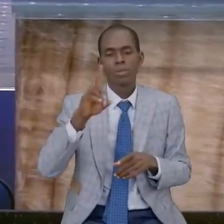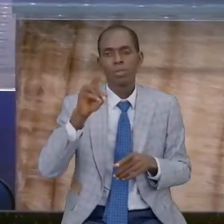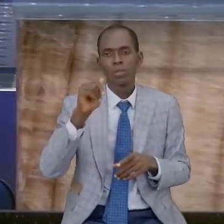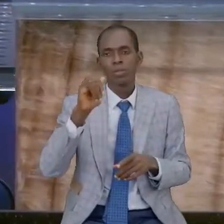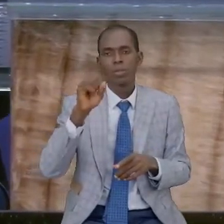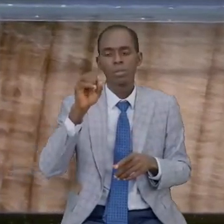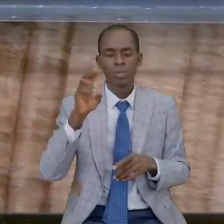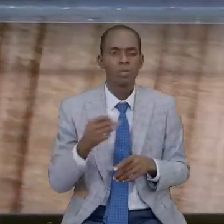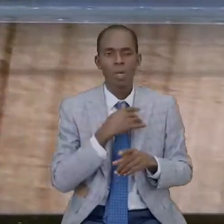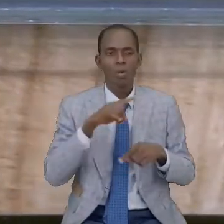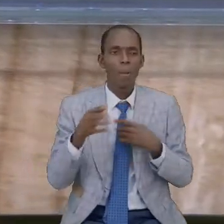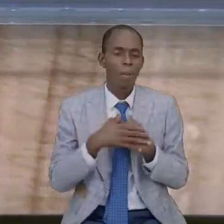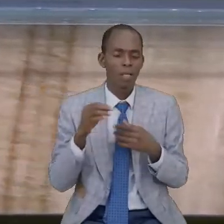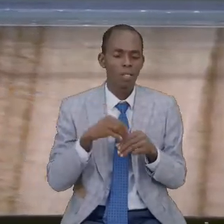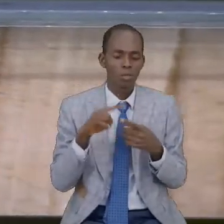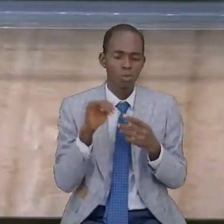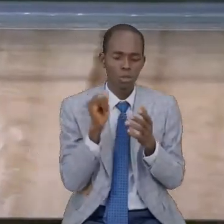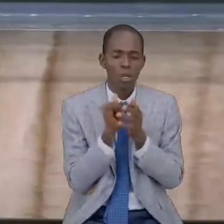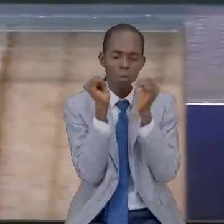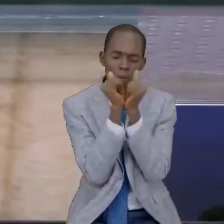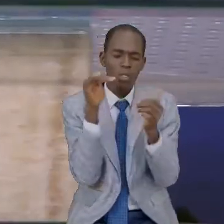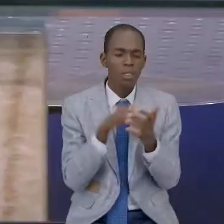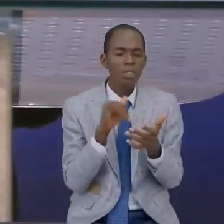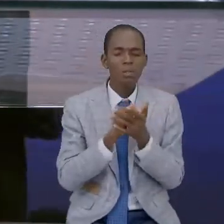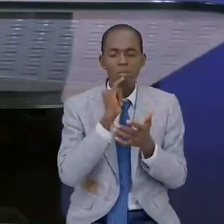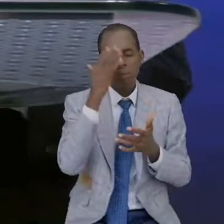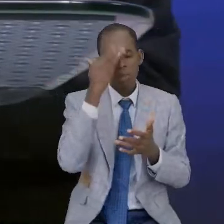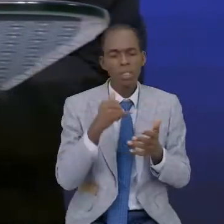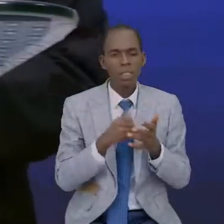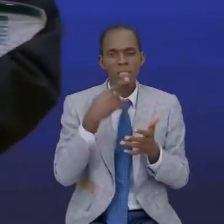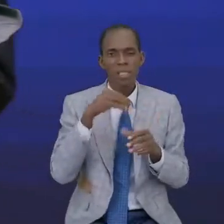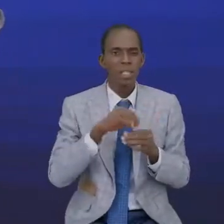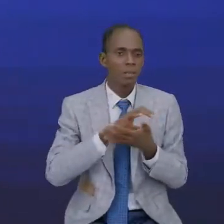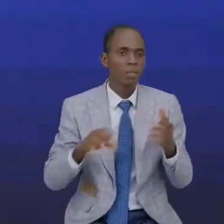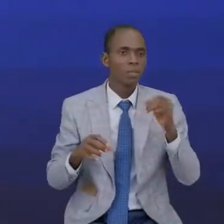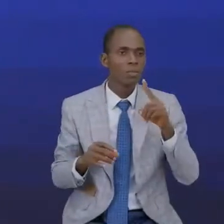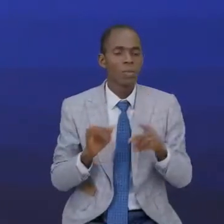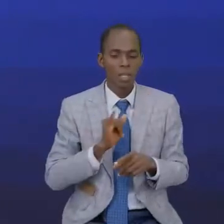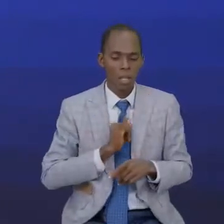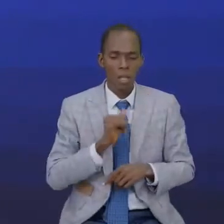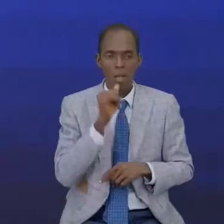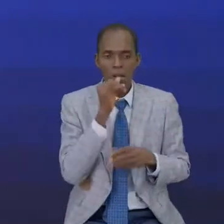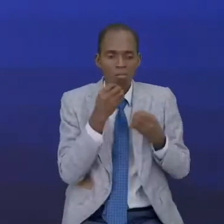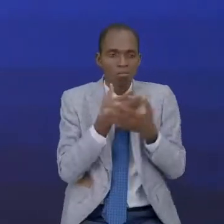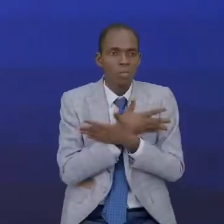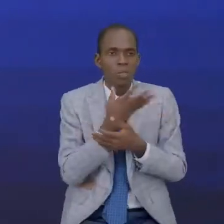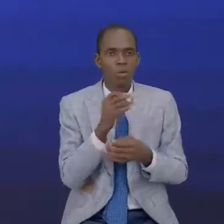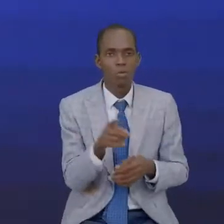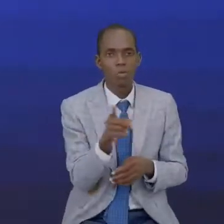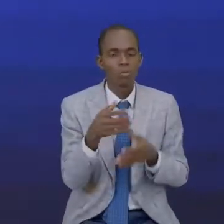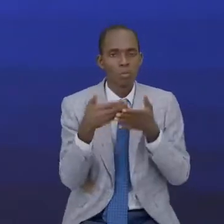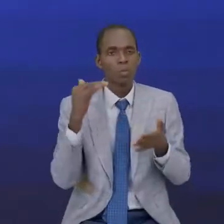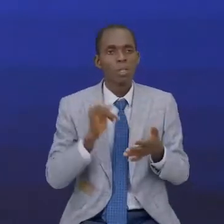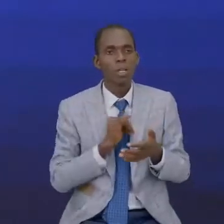and they went back into that bondage again. That's why it says in verse 11, it says, I am afraid of you, lest I